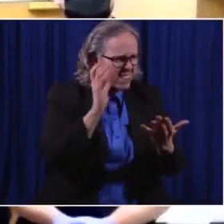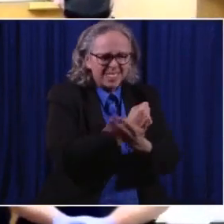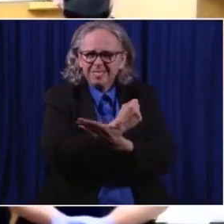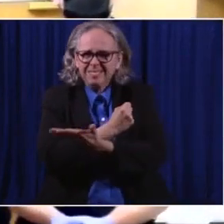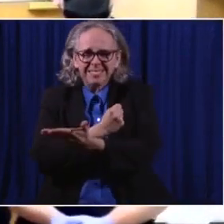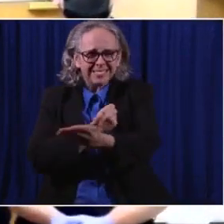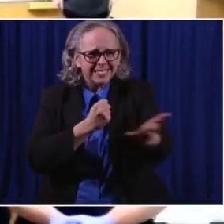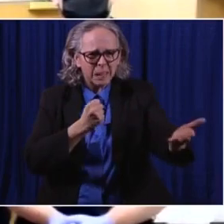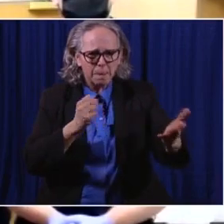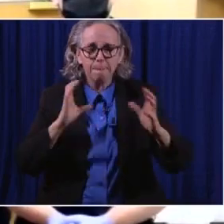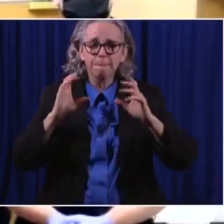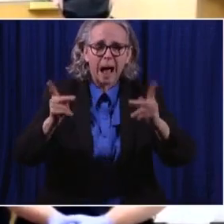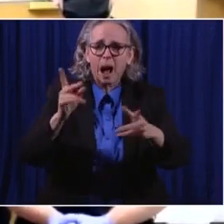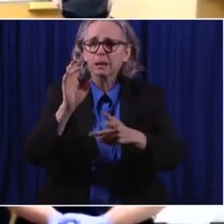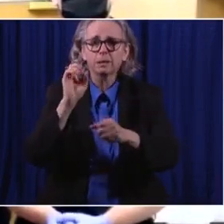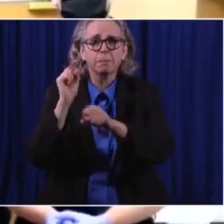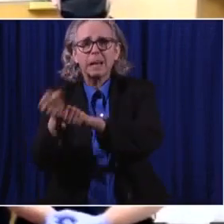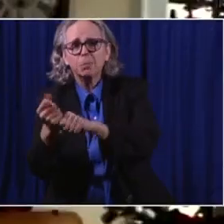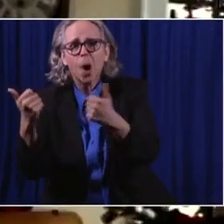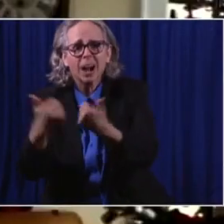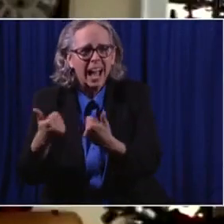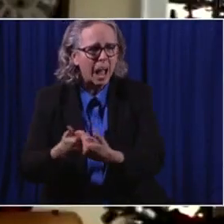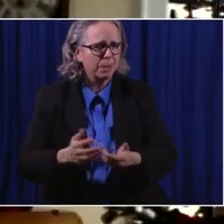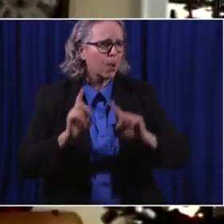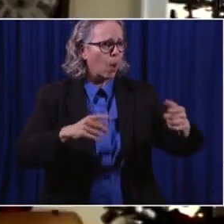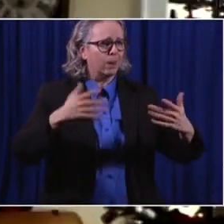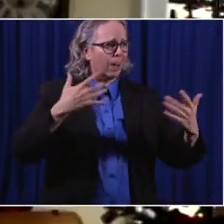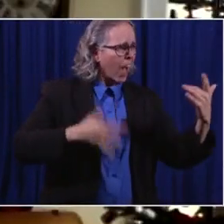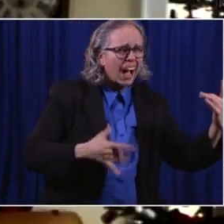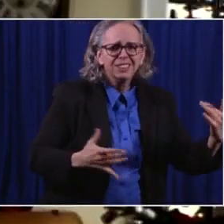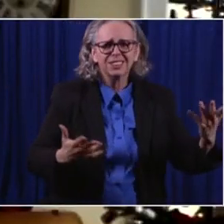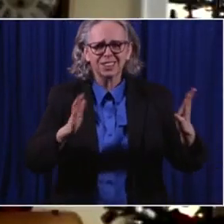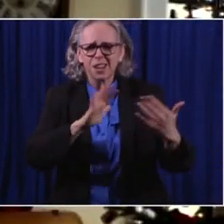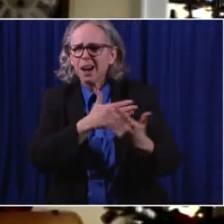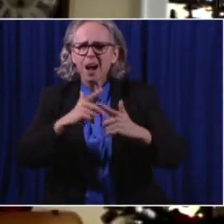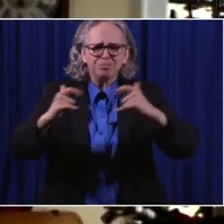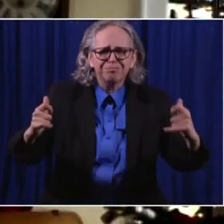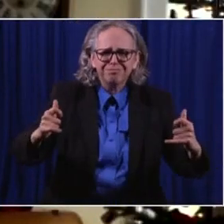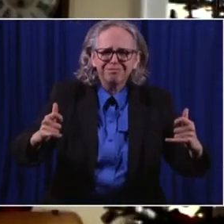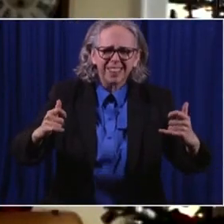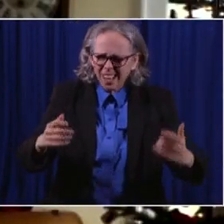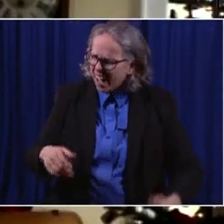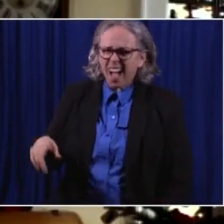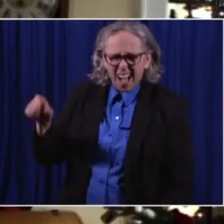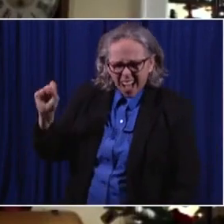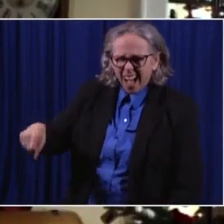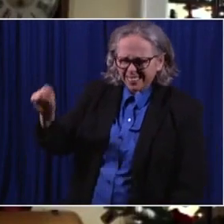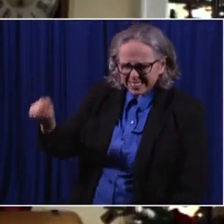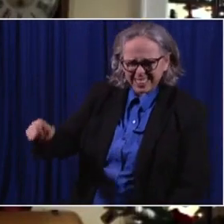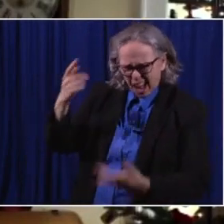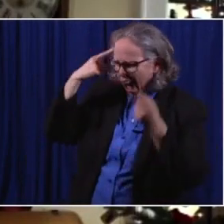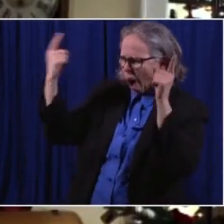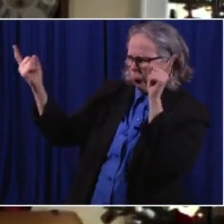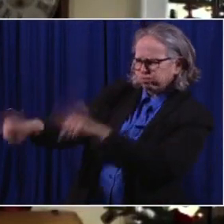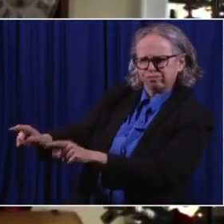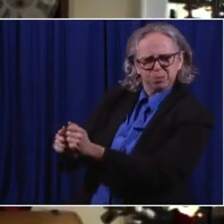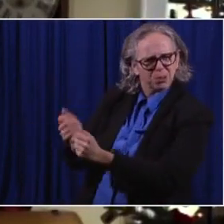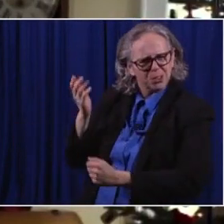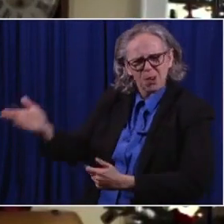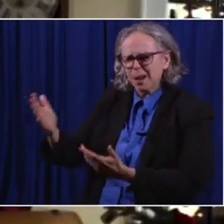normal summer. I'm for all those things, doctor. Absolutely. Well, we appreciate it. Thank you. Have a good day,